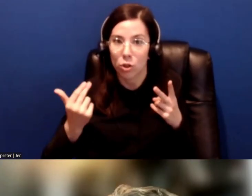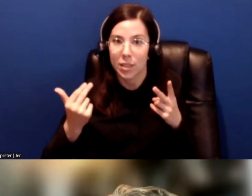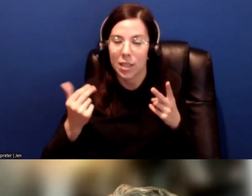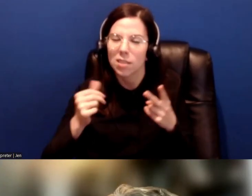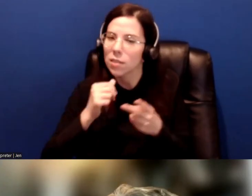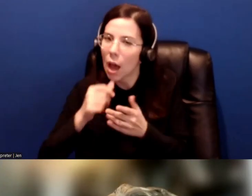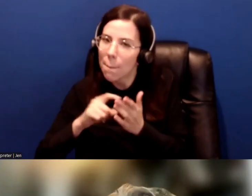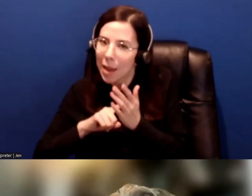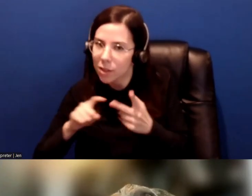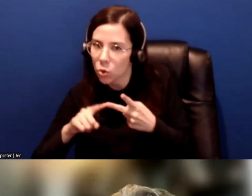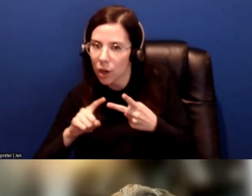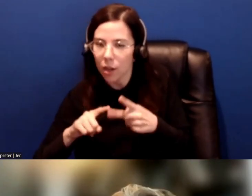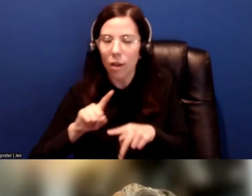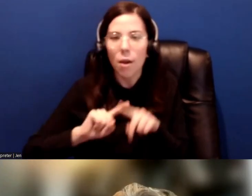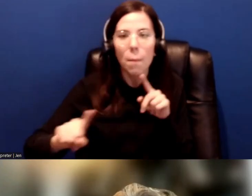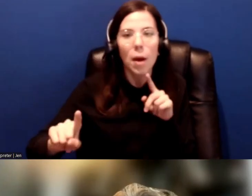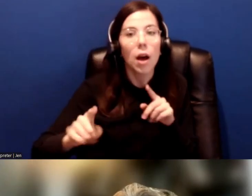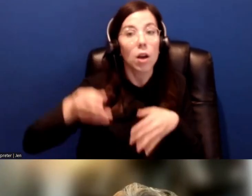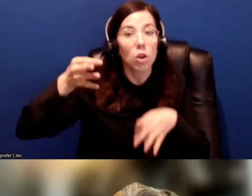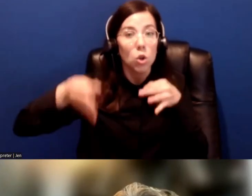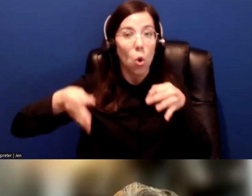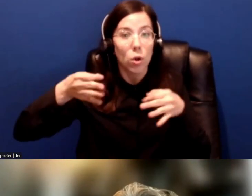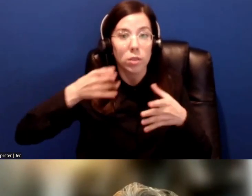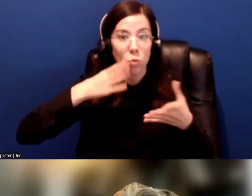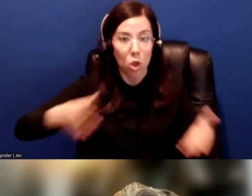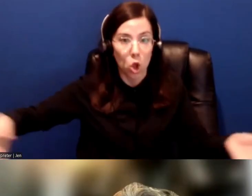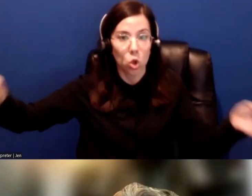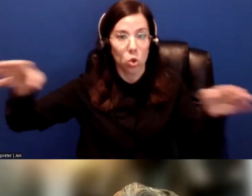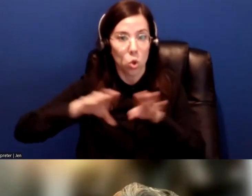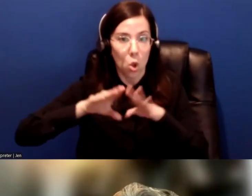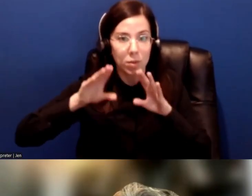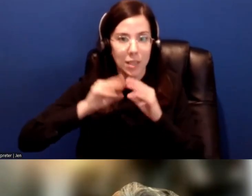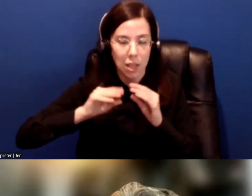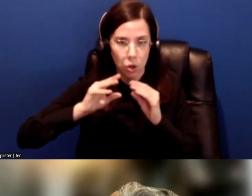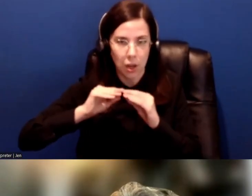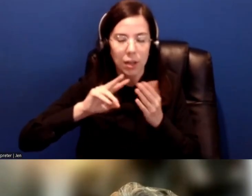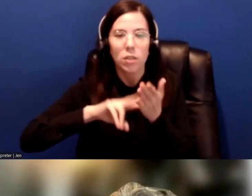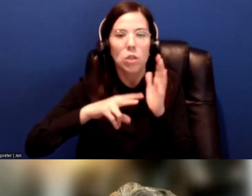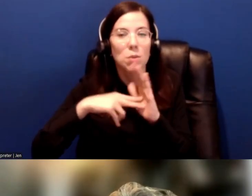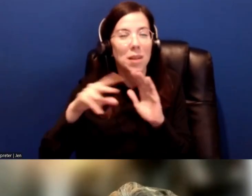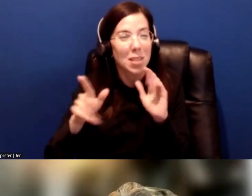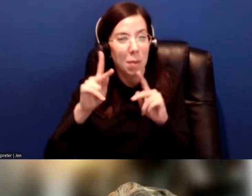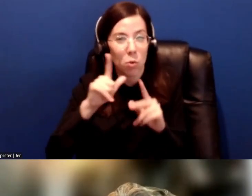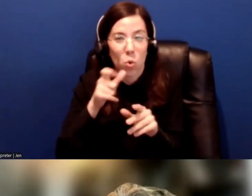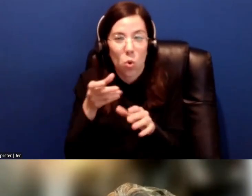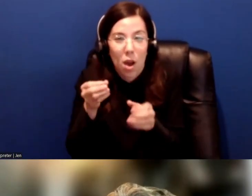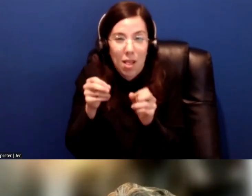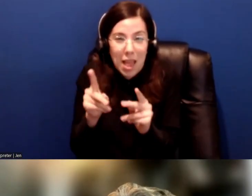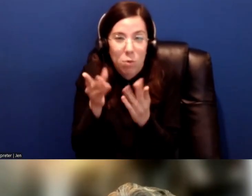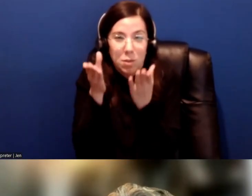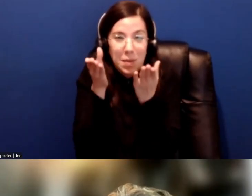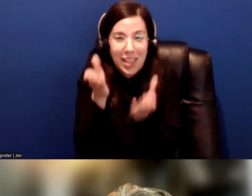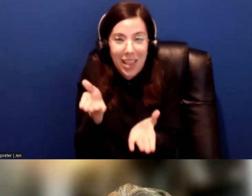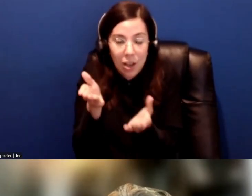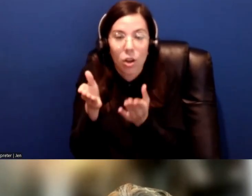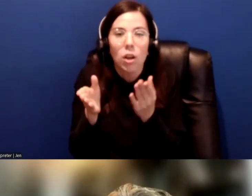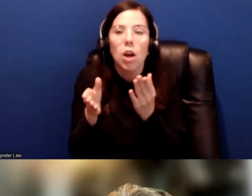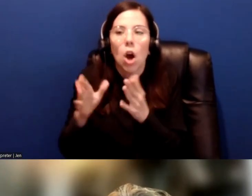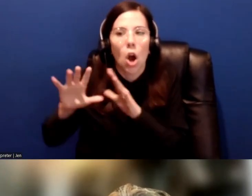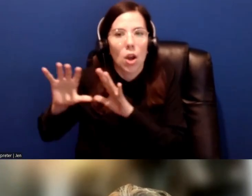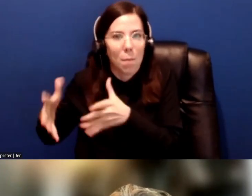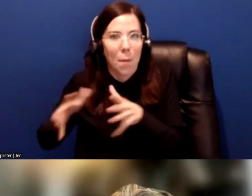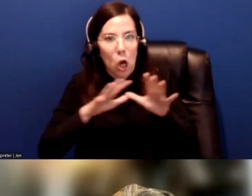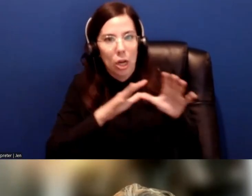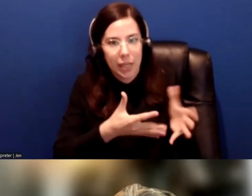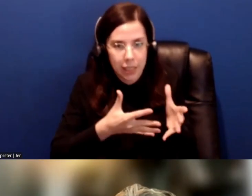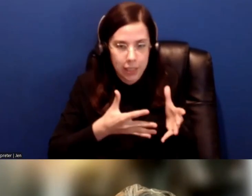mandatory, courts will close the hearing. And so the only ones who are allowed to participate are the parties and the victim's